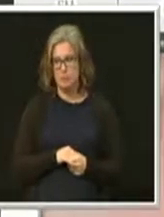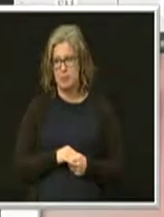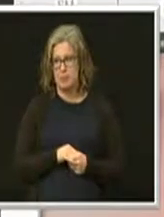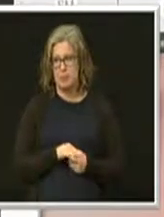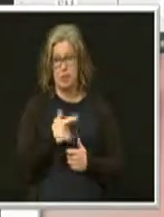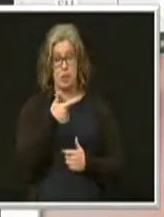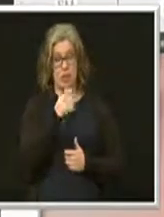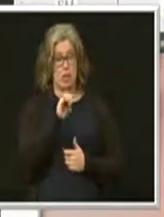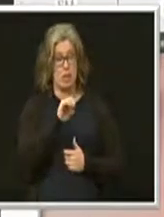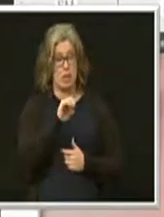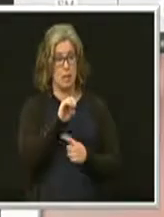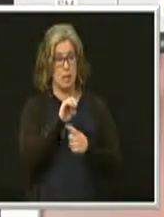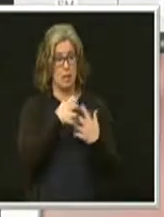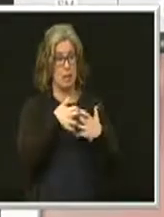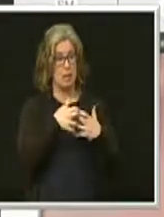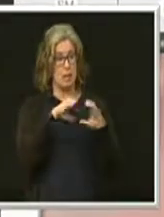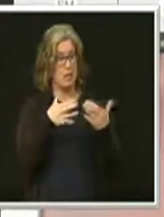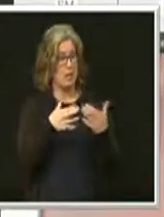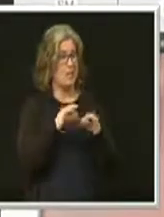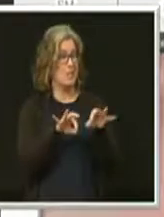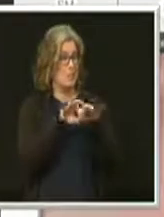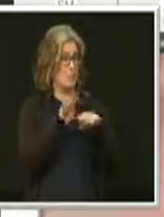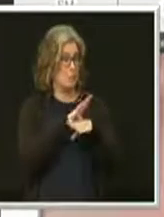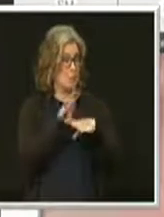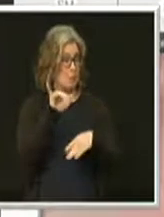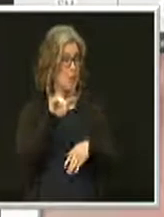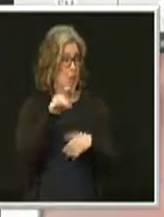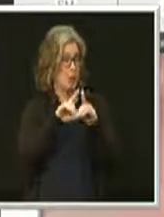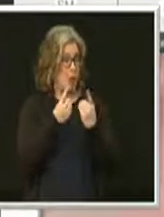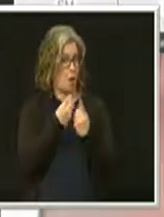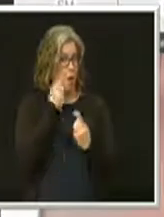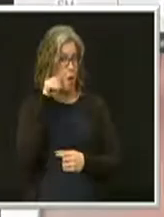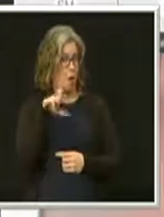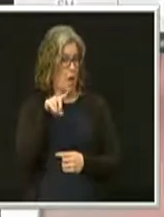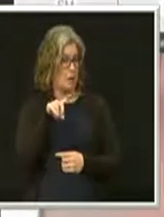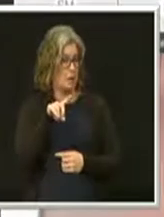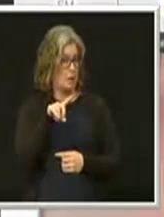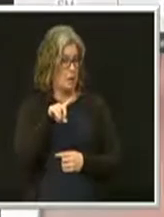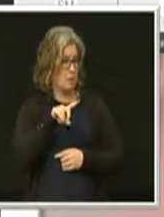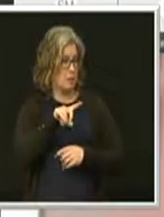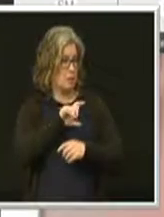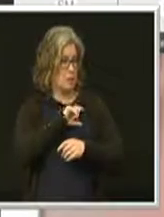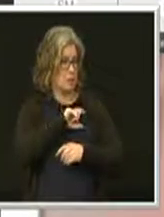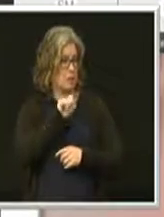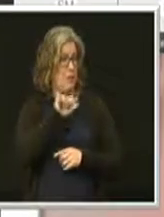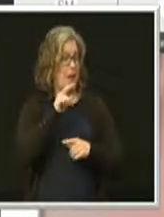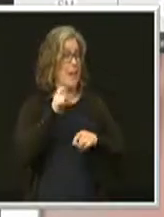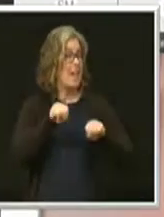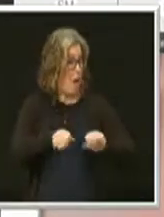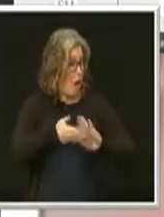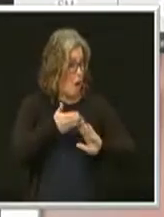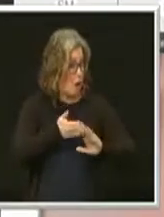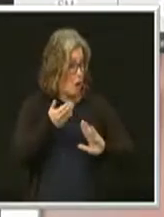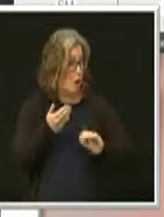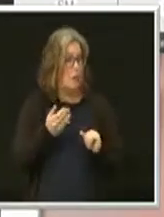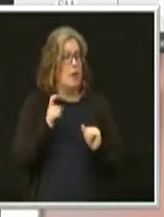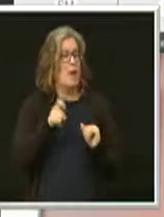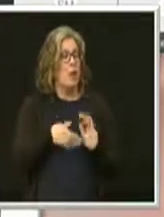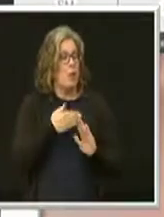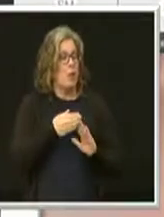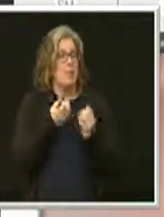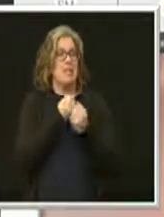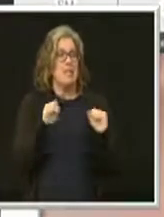GE Appliance Park is classified as an essential business by Department of Homeland Security. So they can't operate. They have to operate